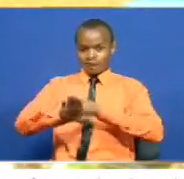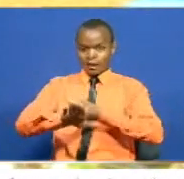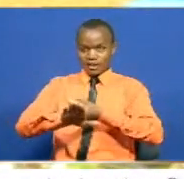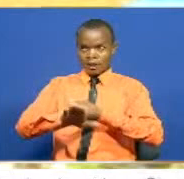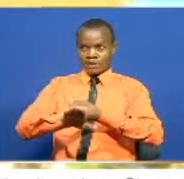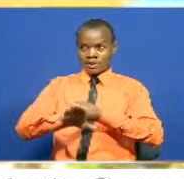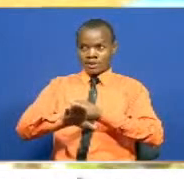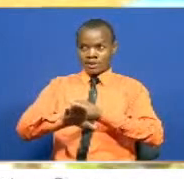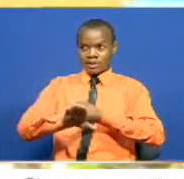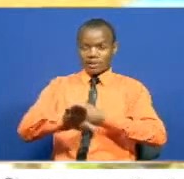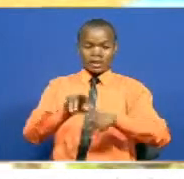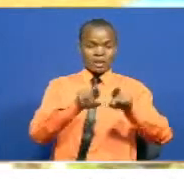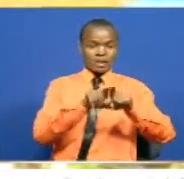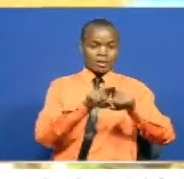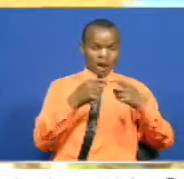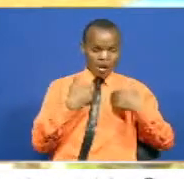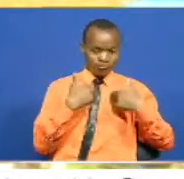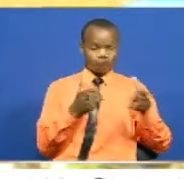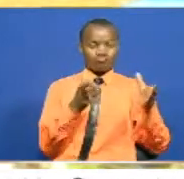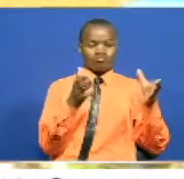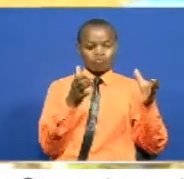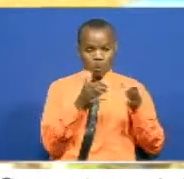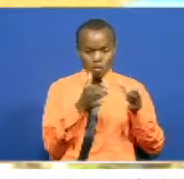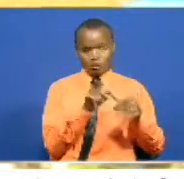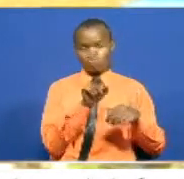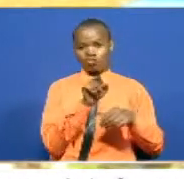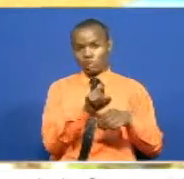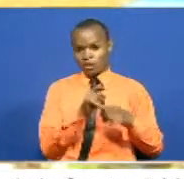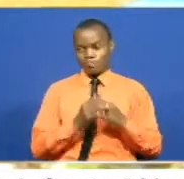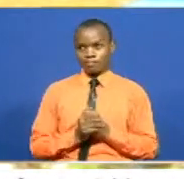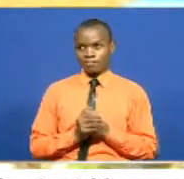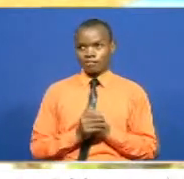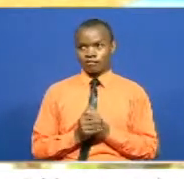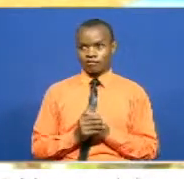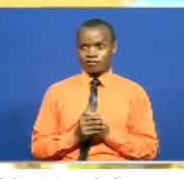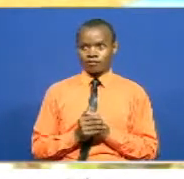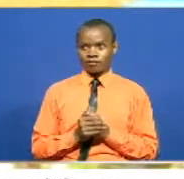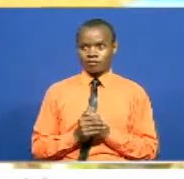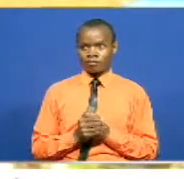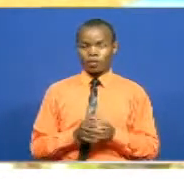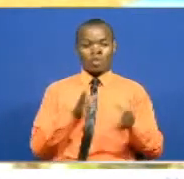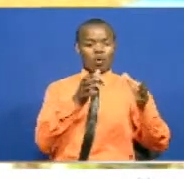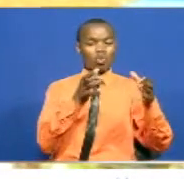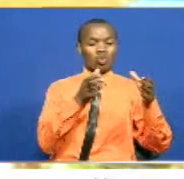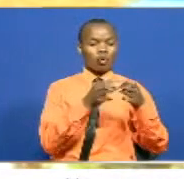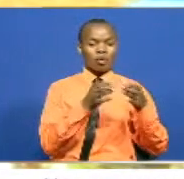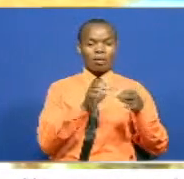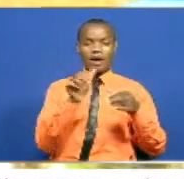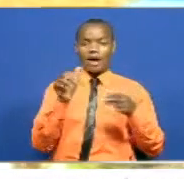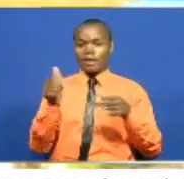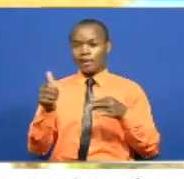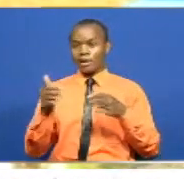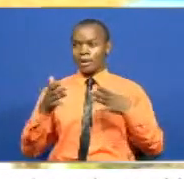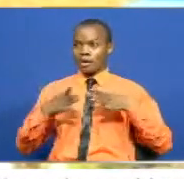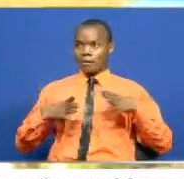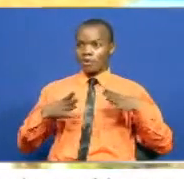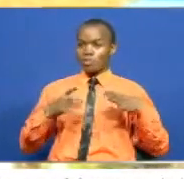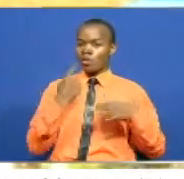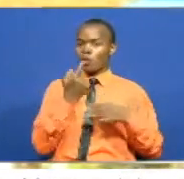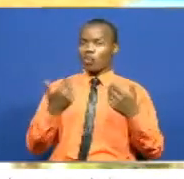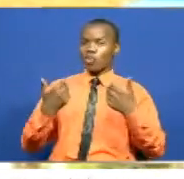Again, they have categories. Then we go in for people who have intellectual